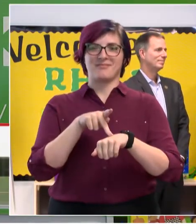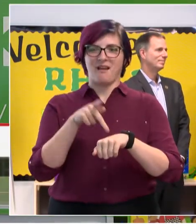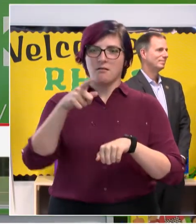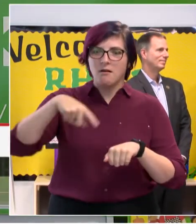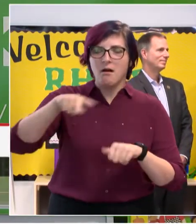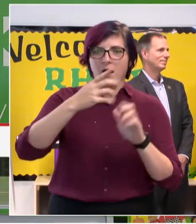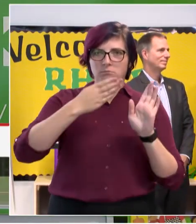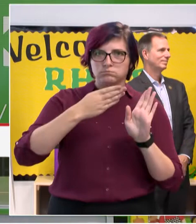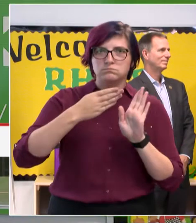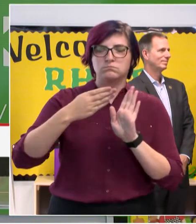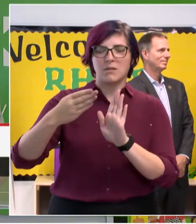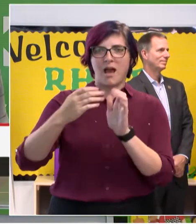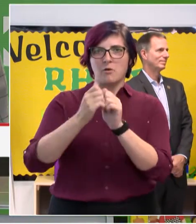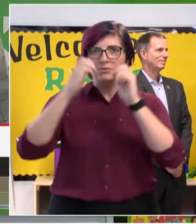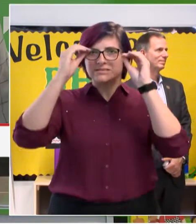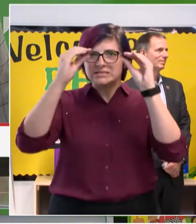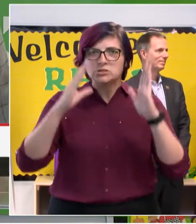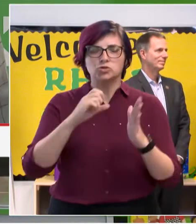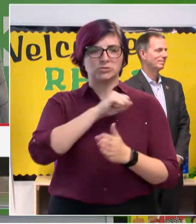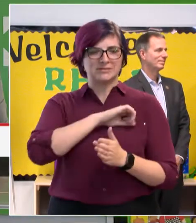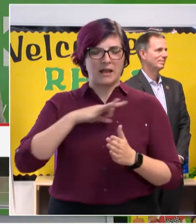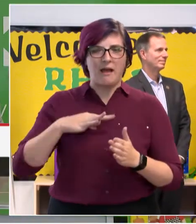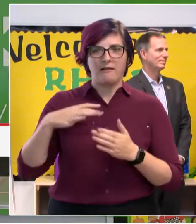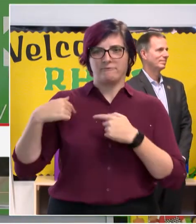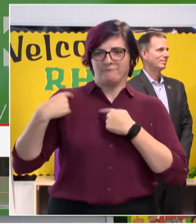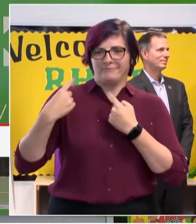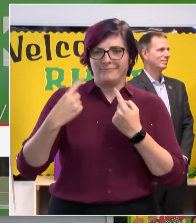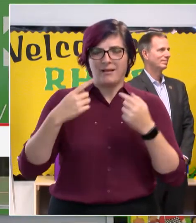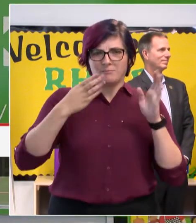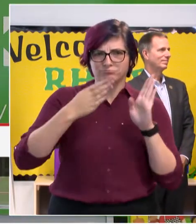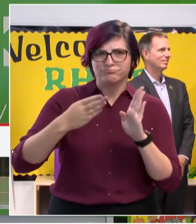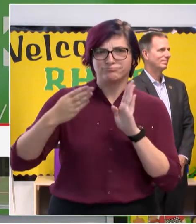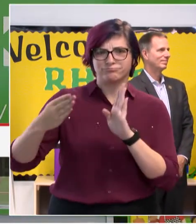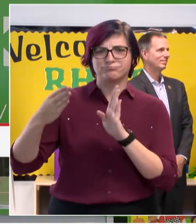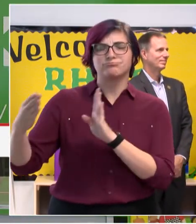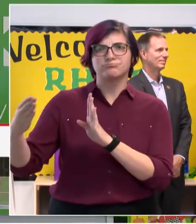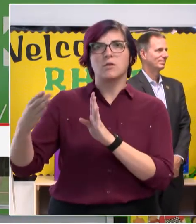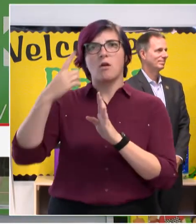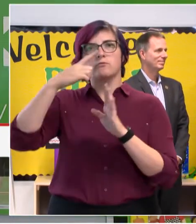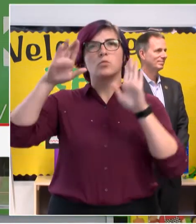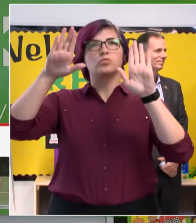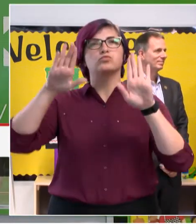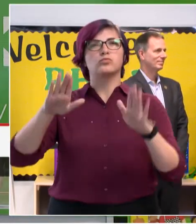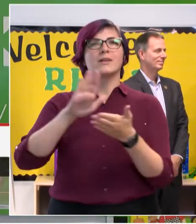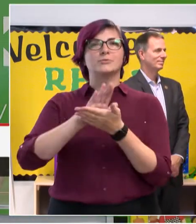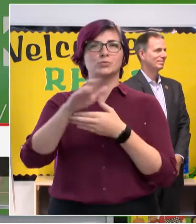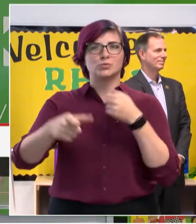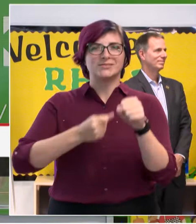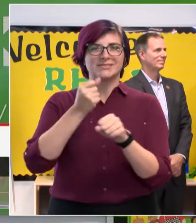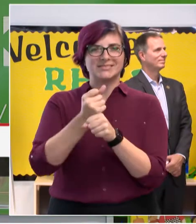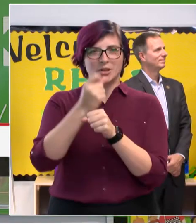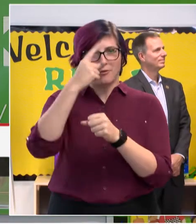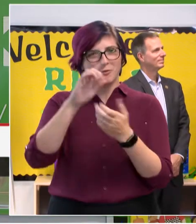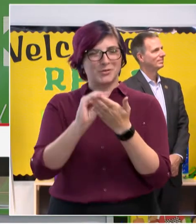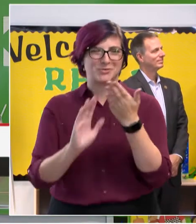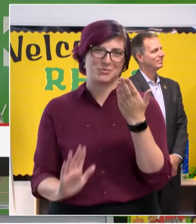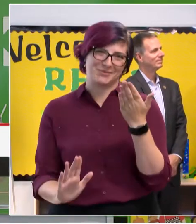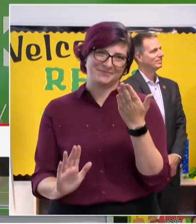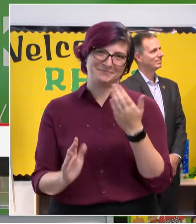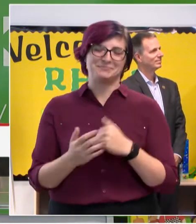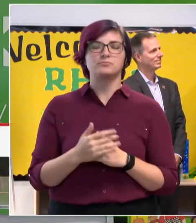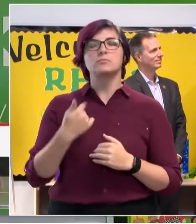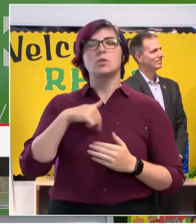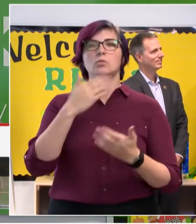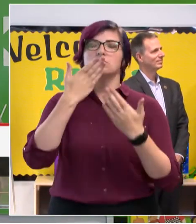their teachers and staff how to have a great school year for our students. We're very grateful for